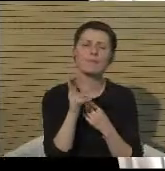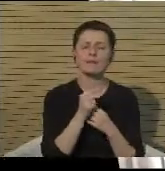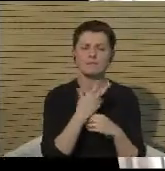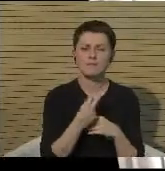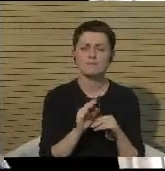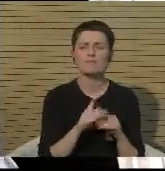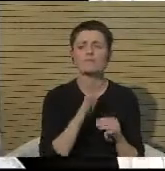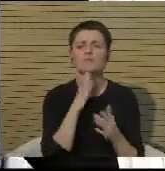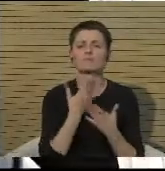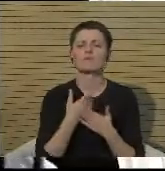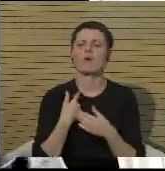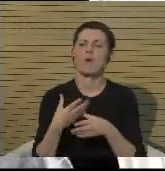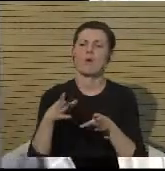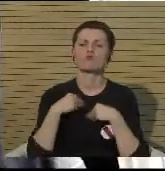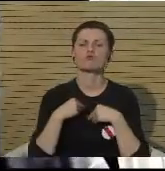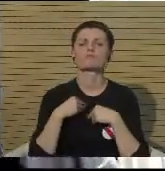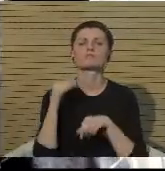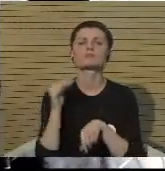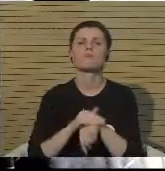but as regards